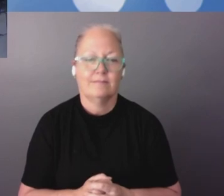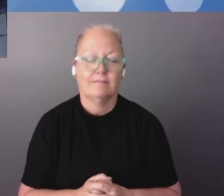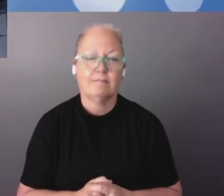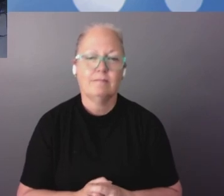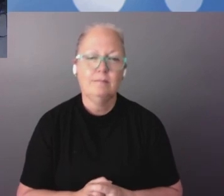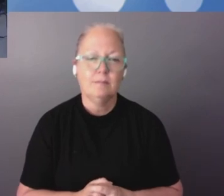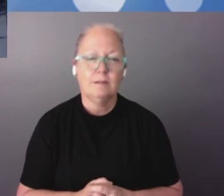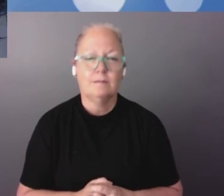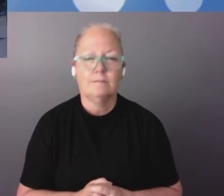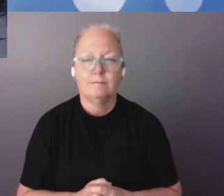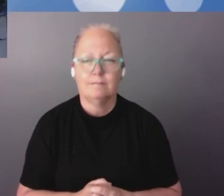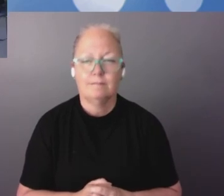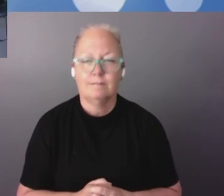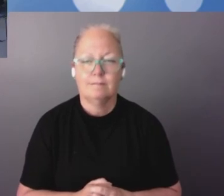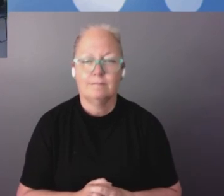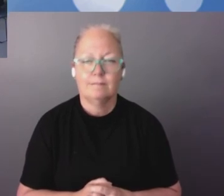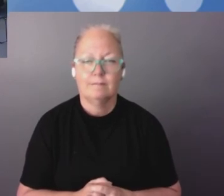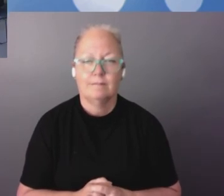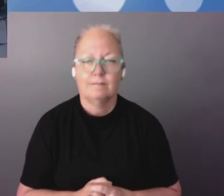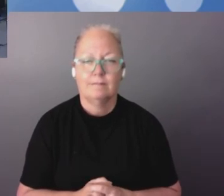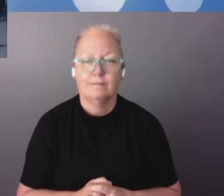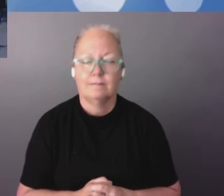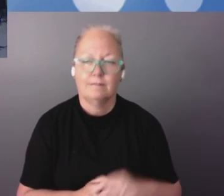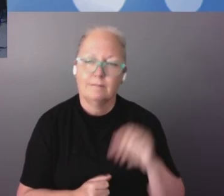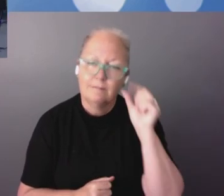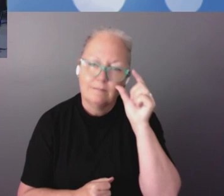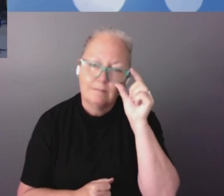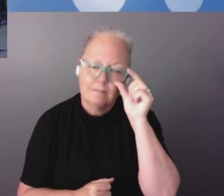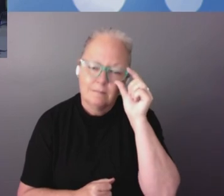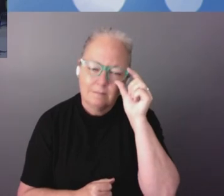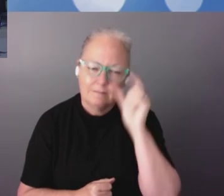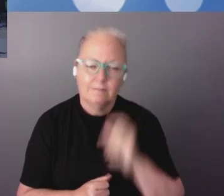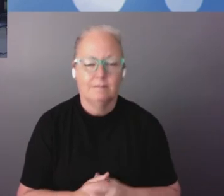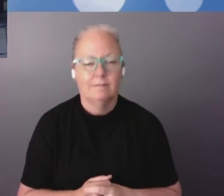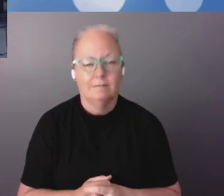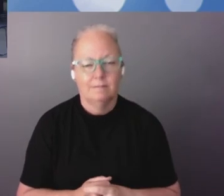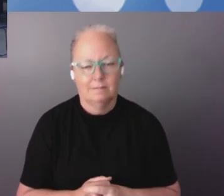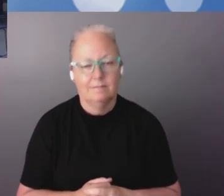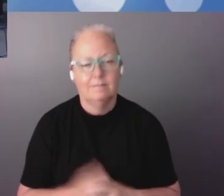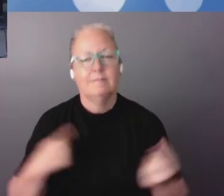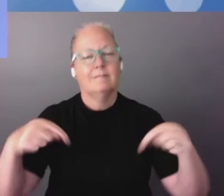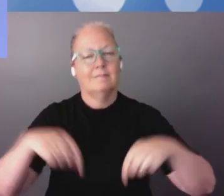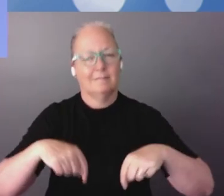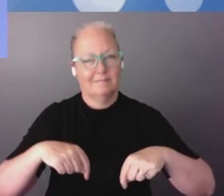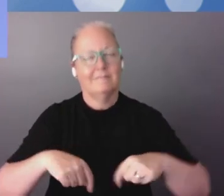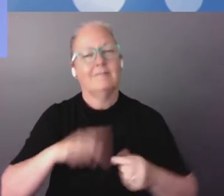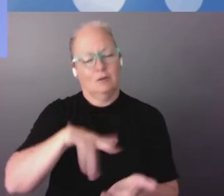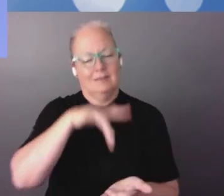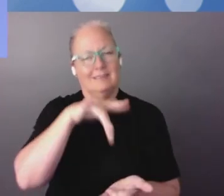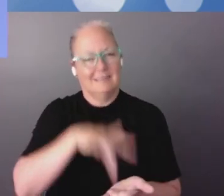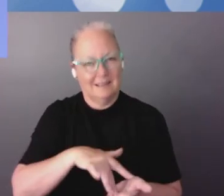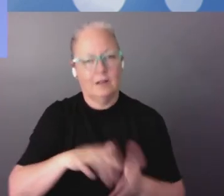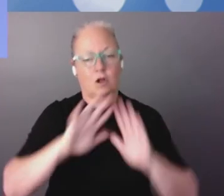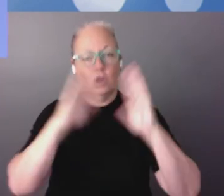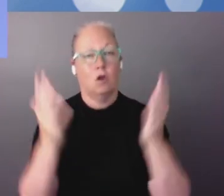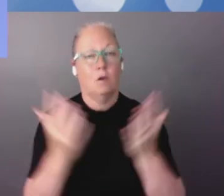Mr. Marcin Krupa, city mayor of Katowice. Katowice, a town who became a center of a global debate about the